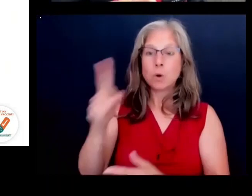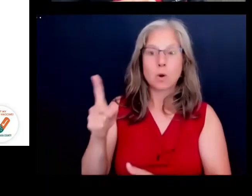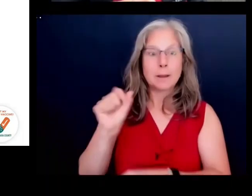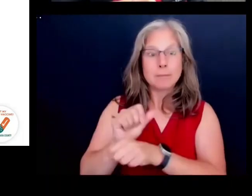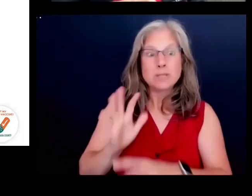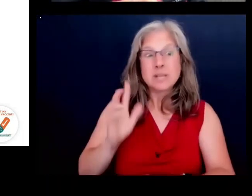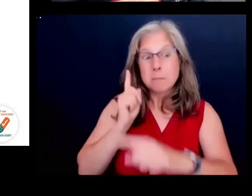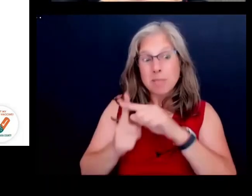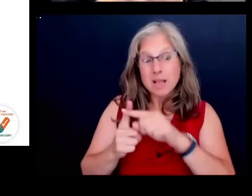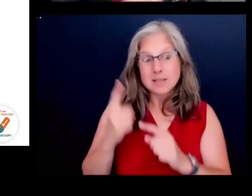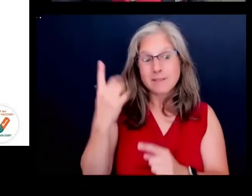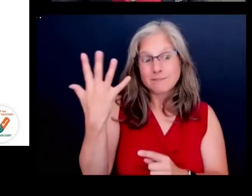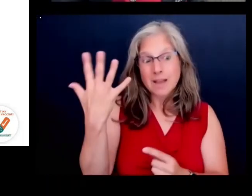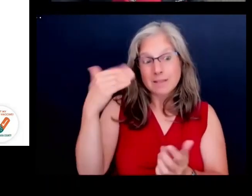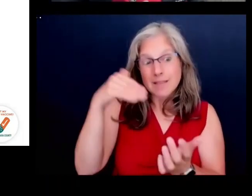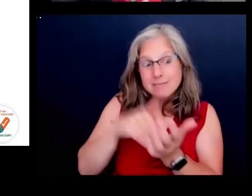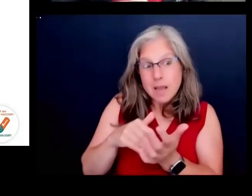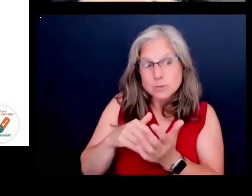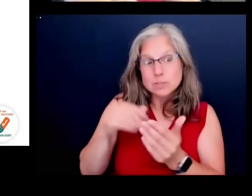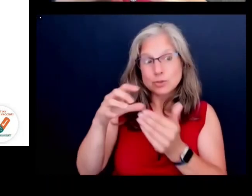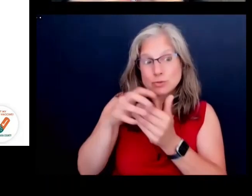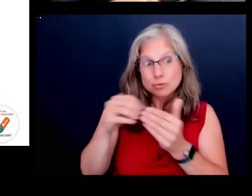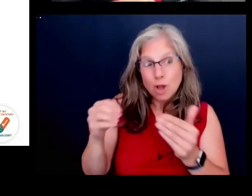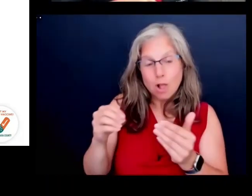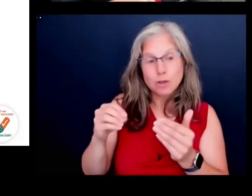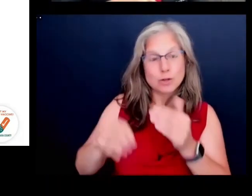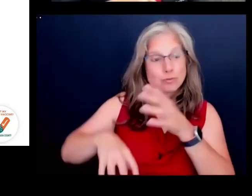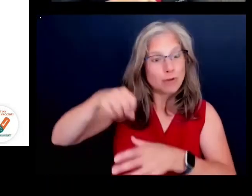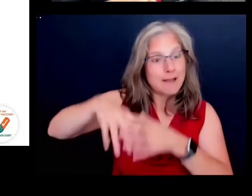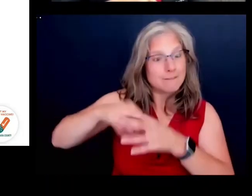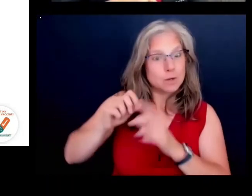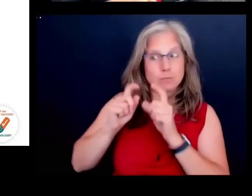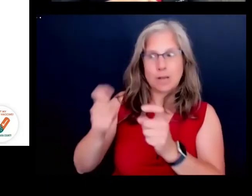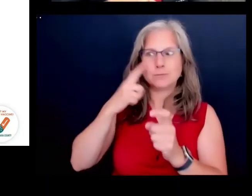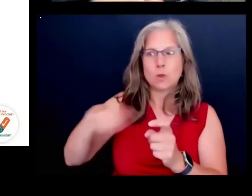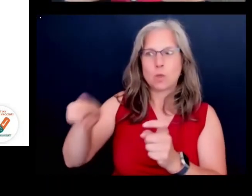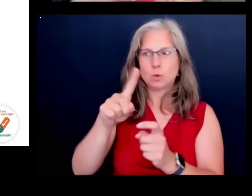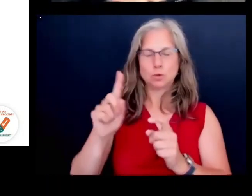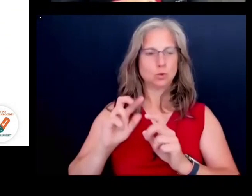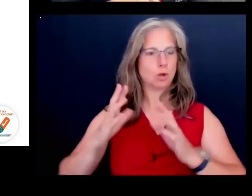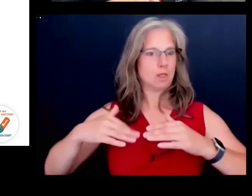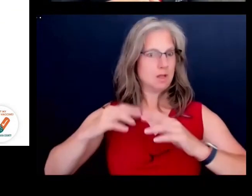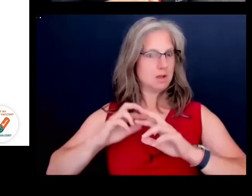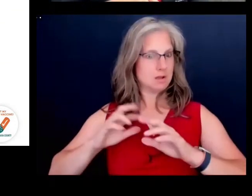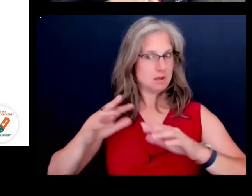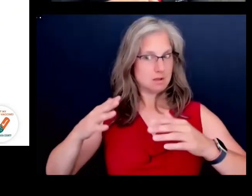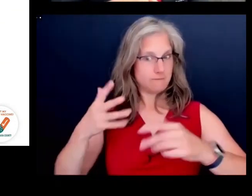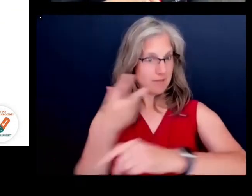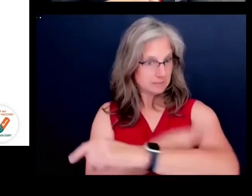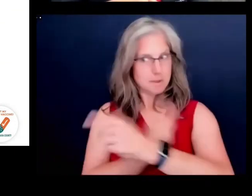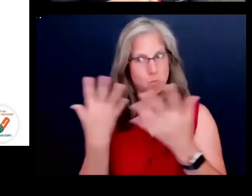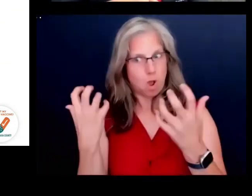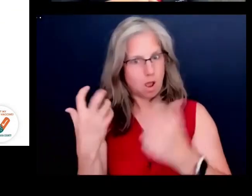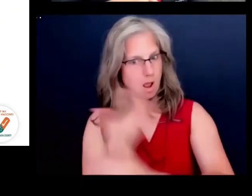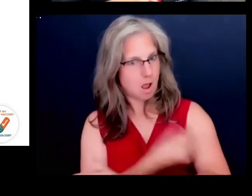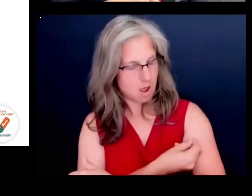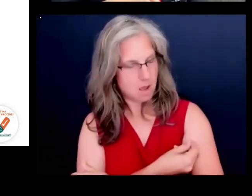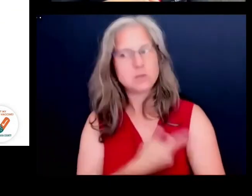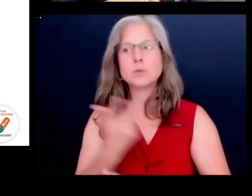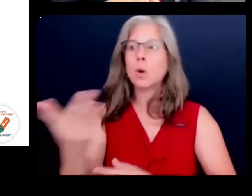a $5,000 grand prize for a raffle. And so this is an example of